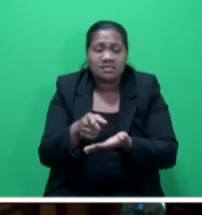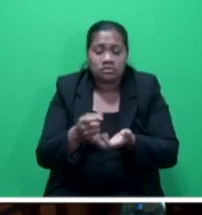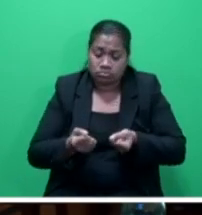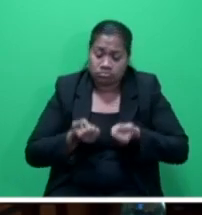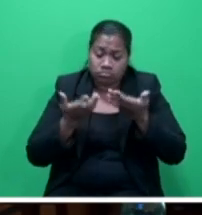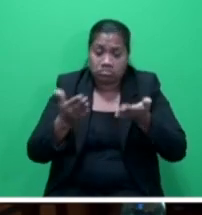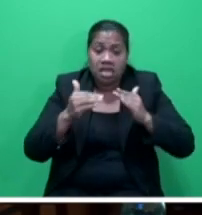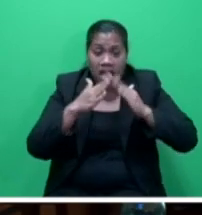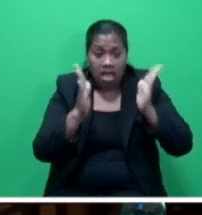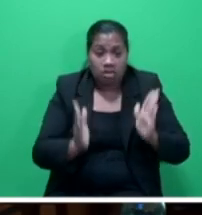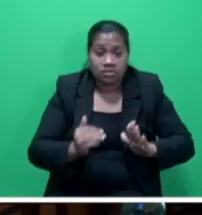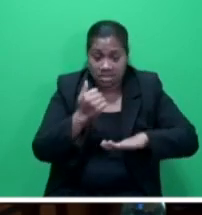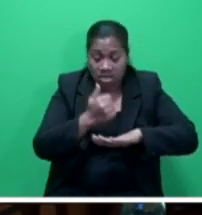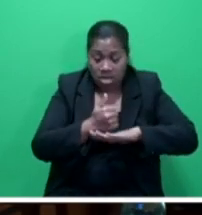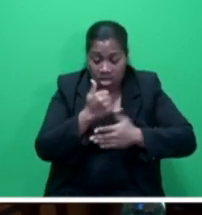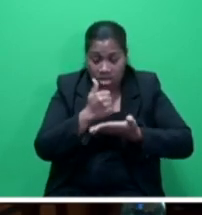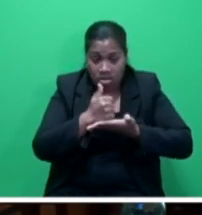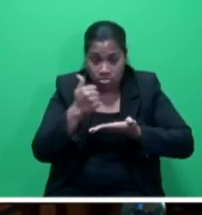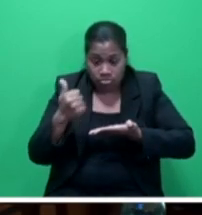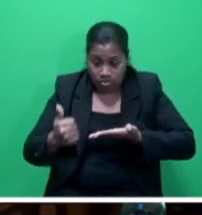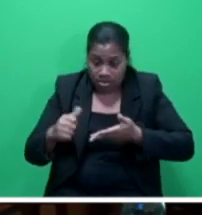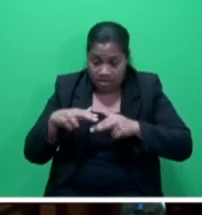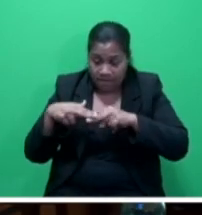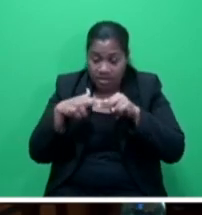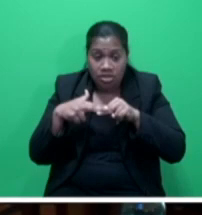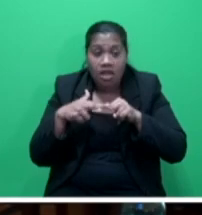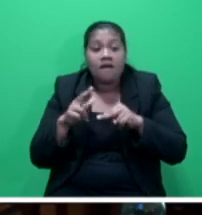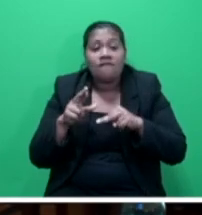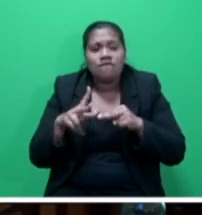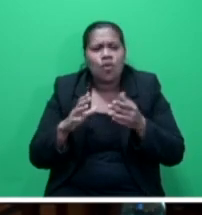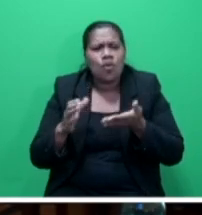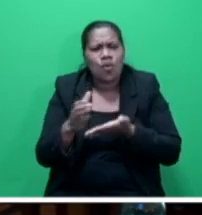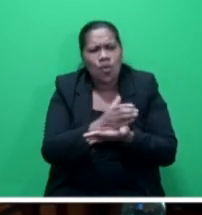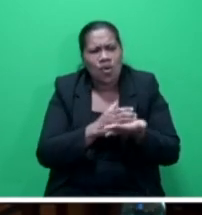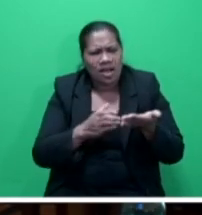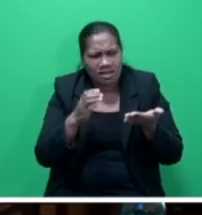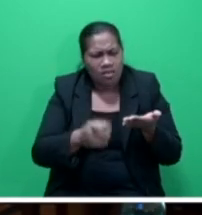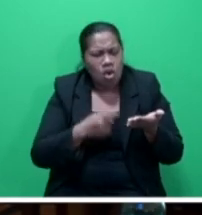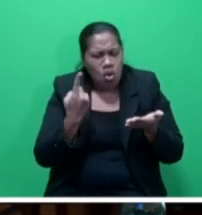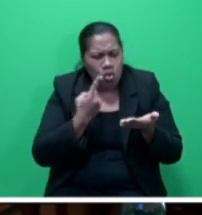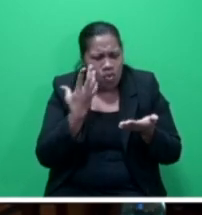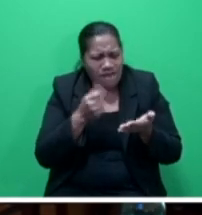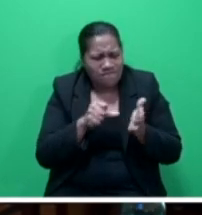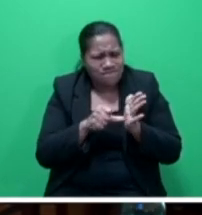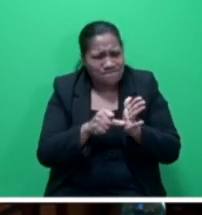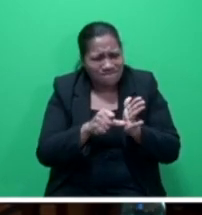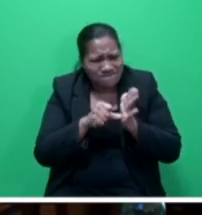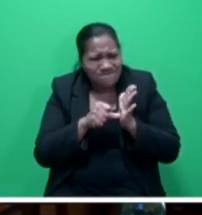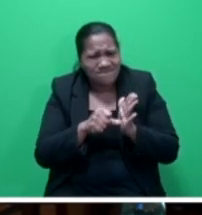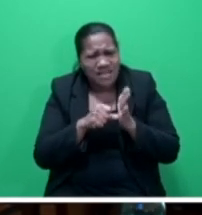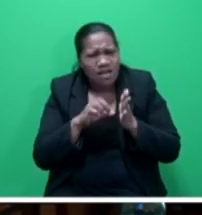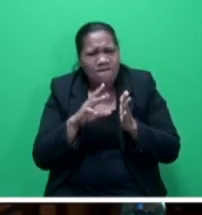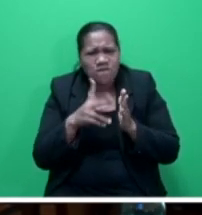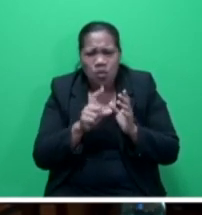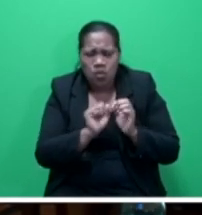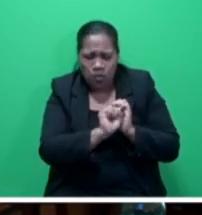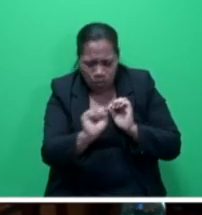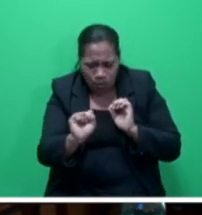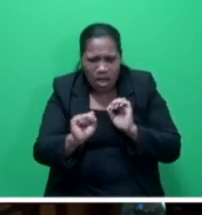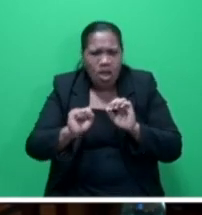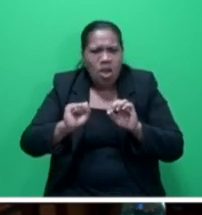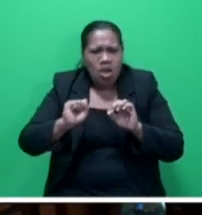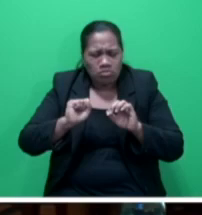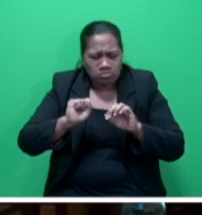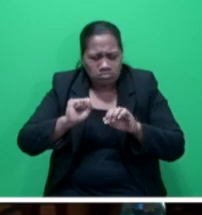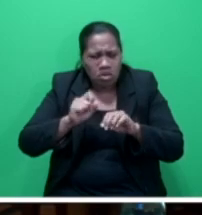of Fiji is for its customers who are facing financial difficulties in servicing their loans as a result